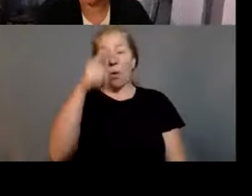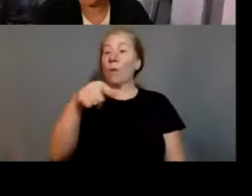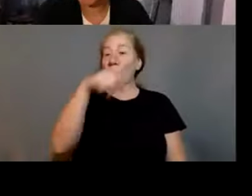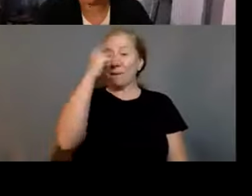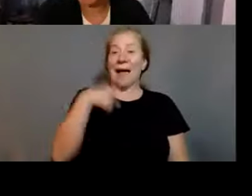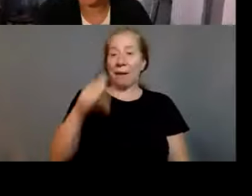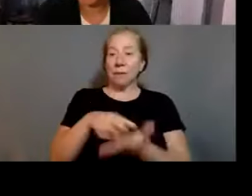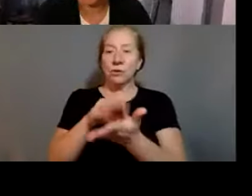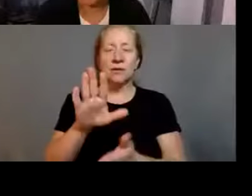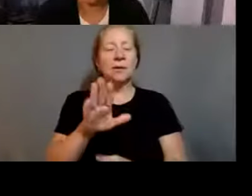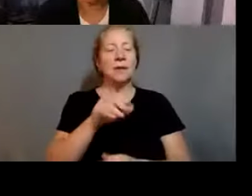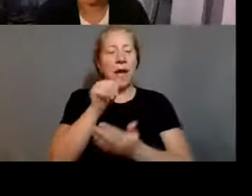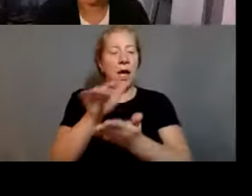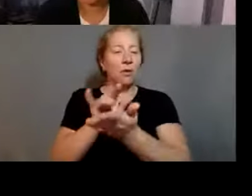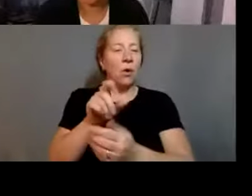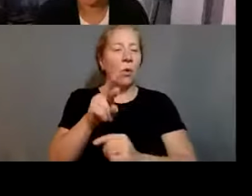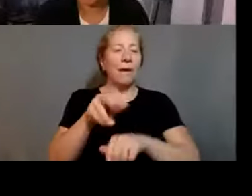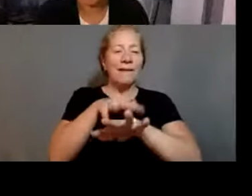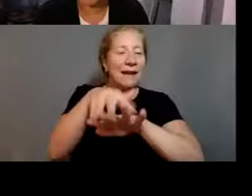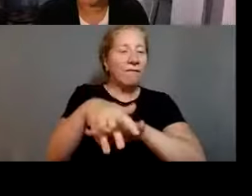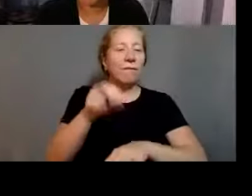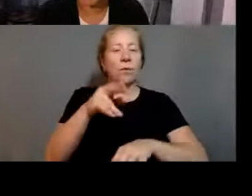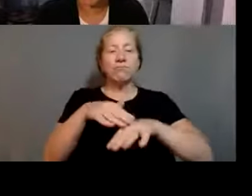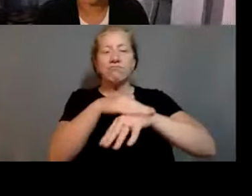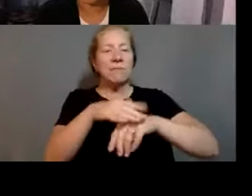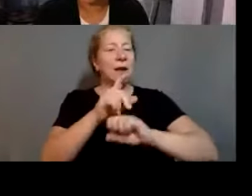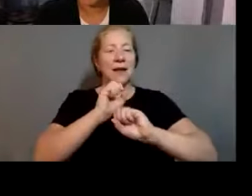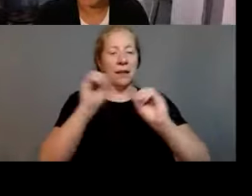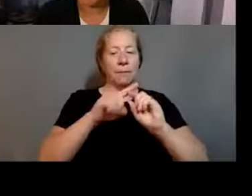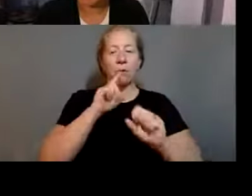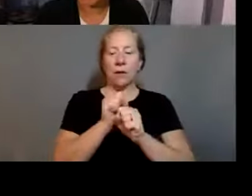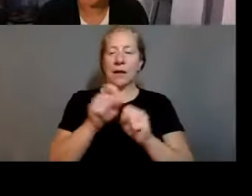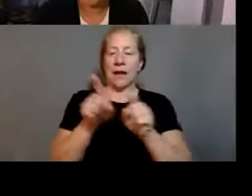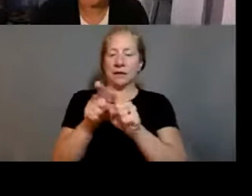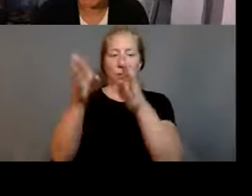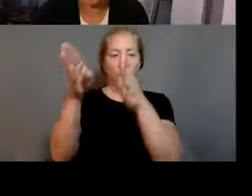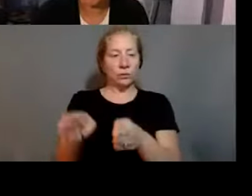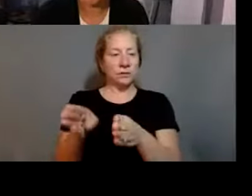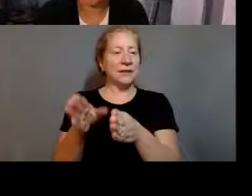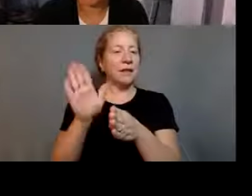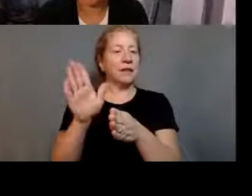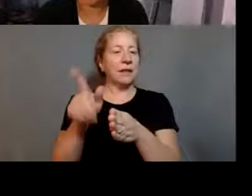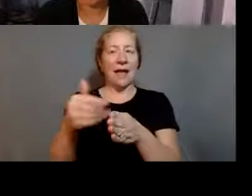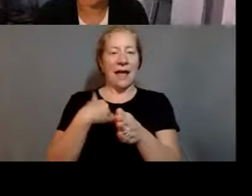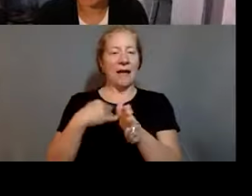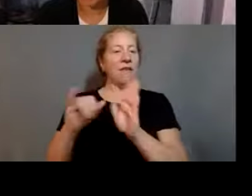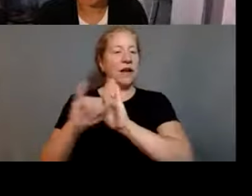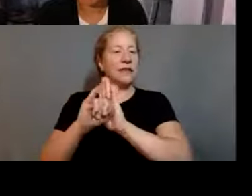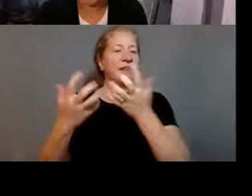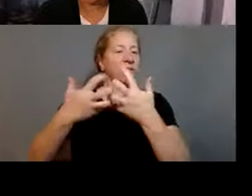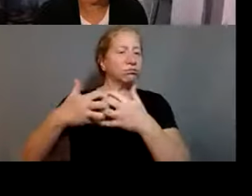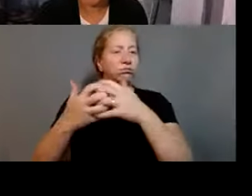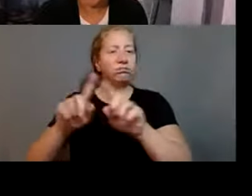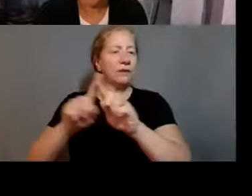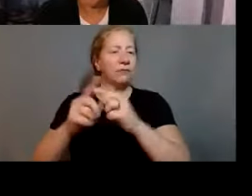Native American, right? It's really, engaging with them individually, knowing that they have that identity, and